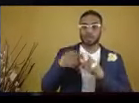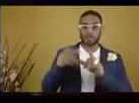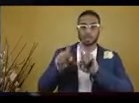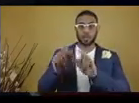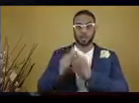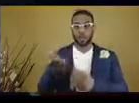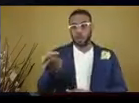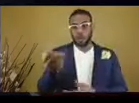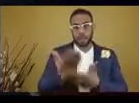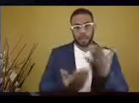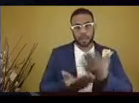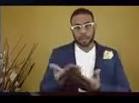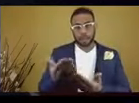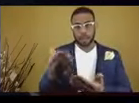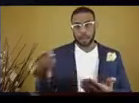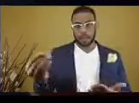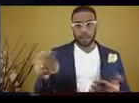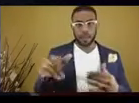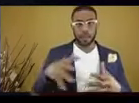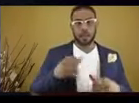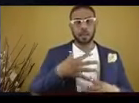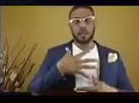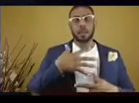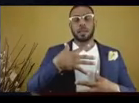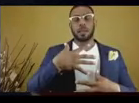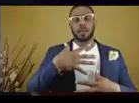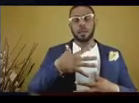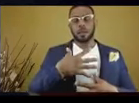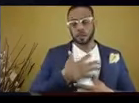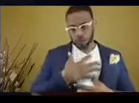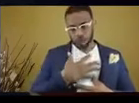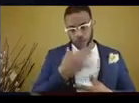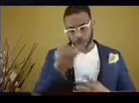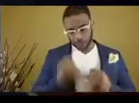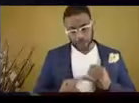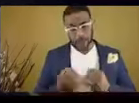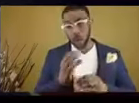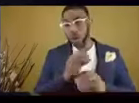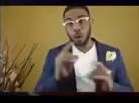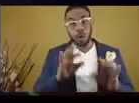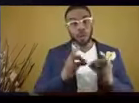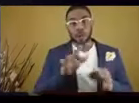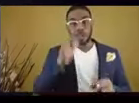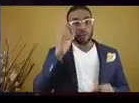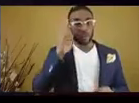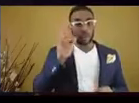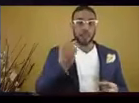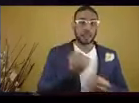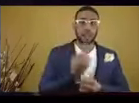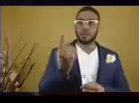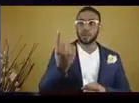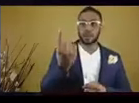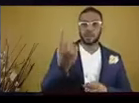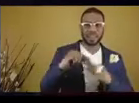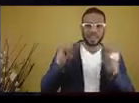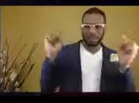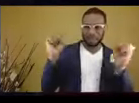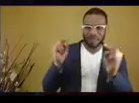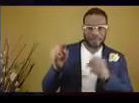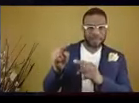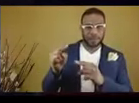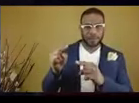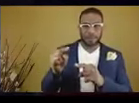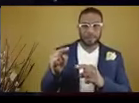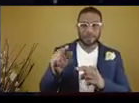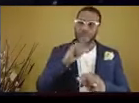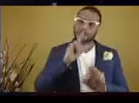his hand as he took his last breath. And nobody's family should have to hear their loved one in pain and not